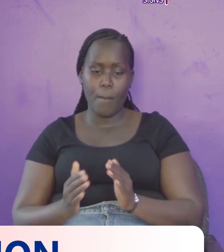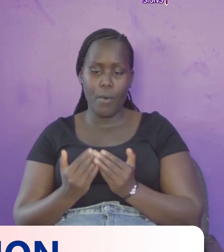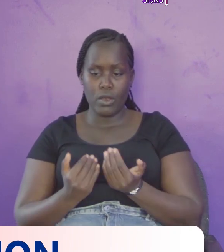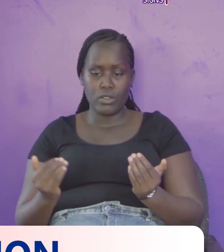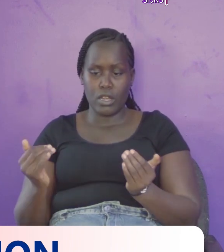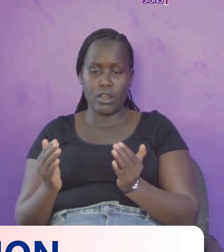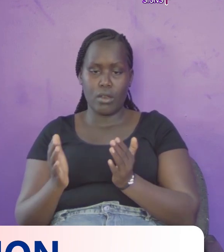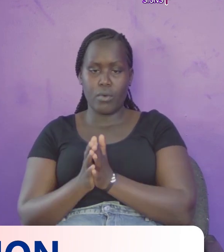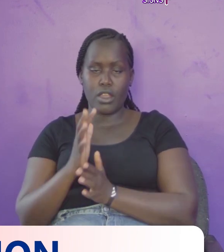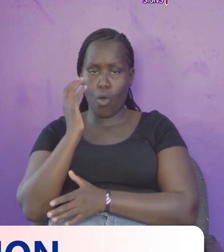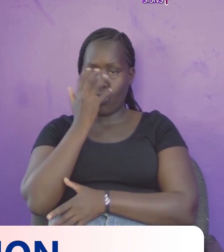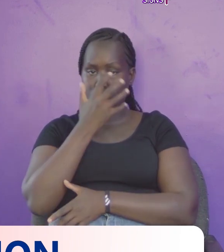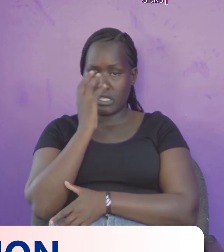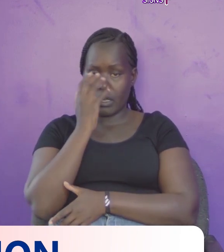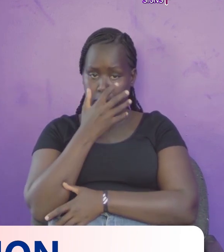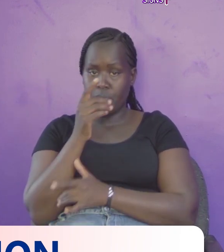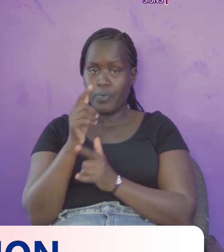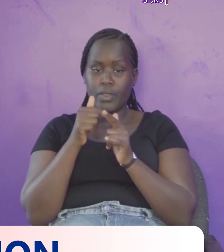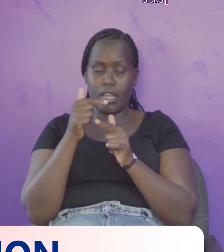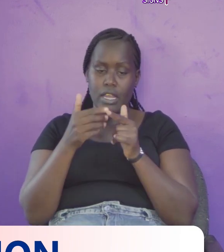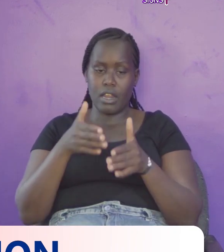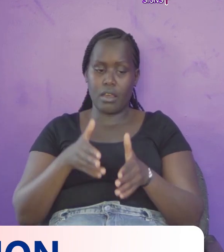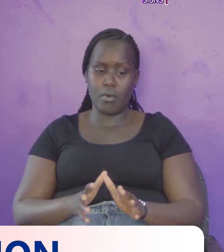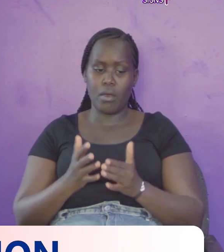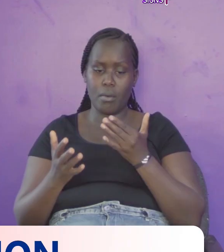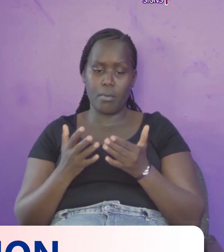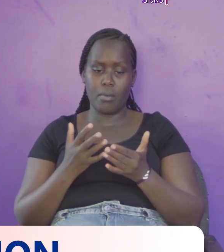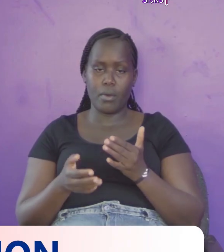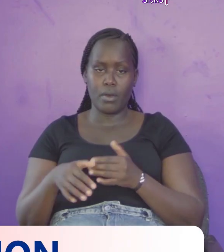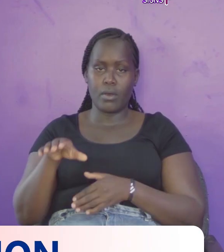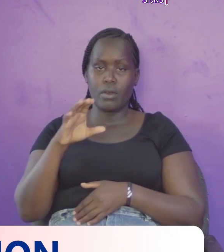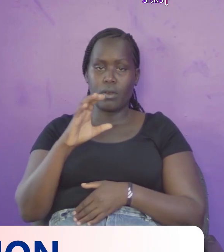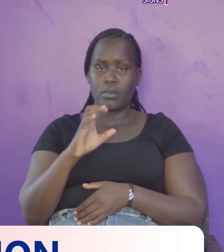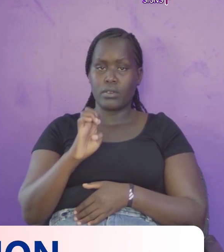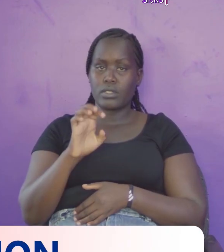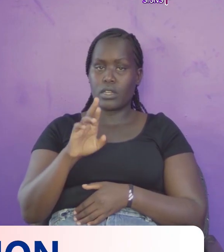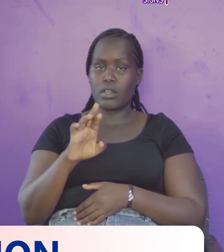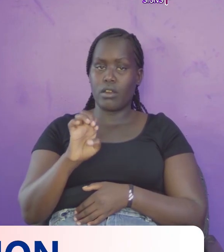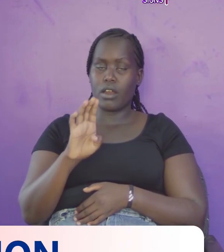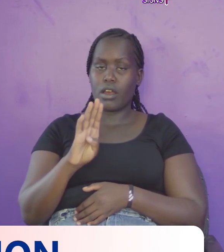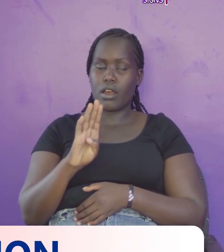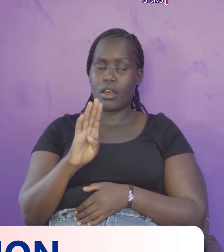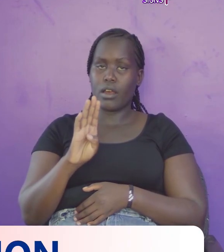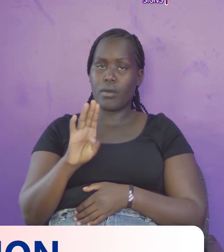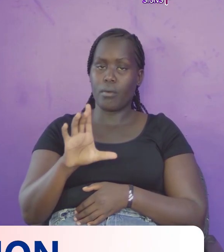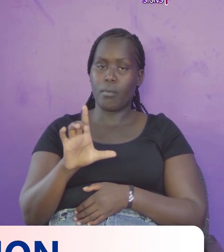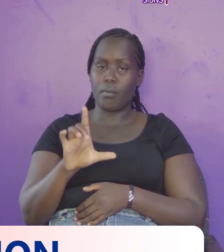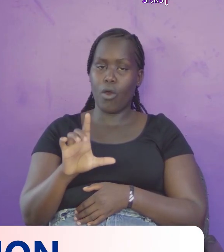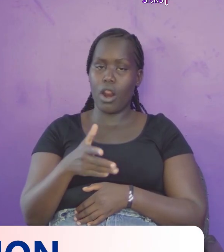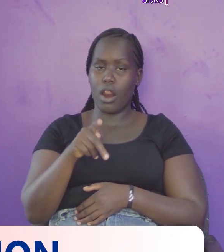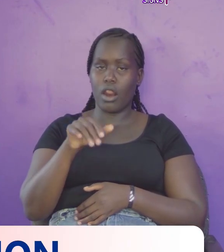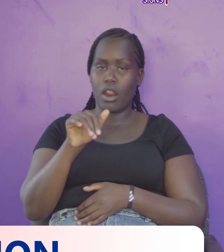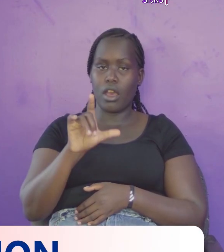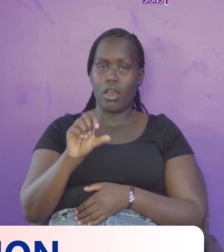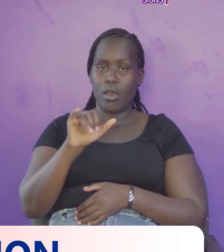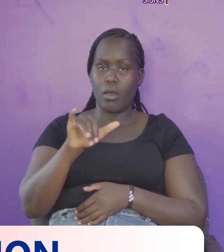ako na autism. Yeah. Amezaa mtoto maybe is mentally retarded, cerebral palsy, the way they are on the rise nowadays. We